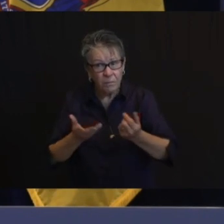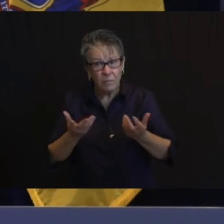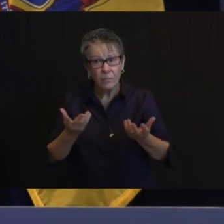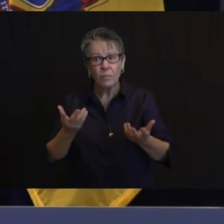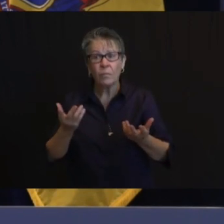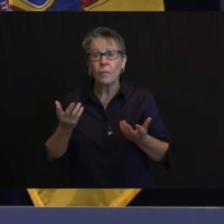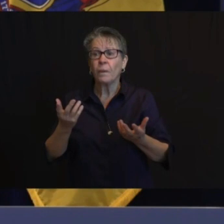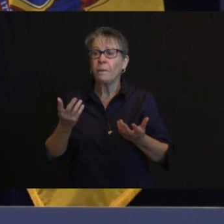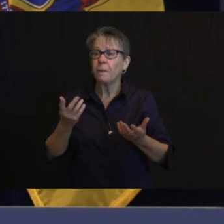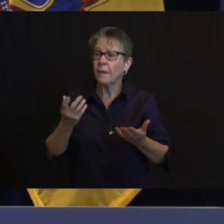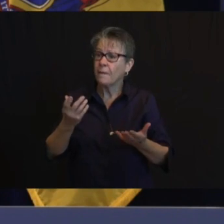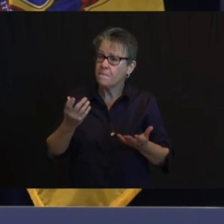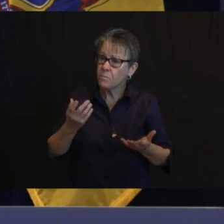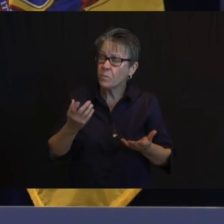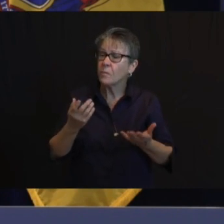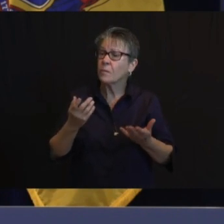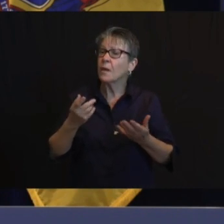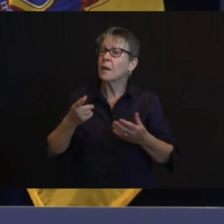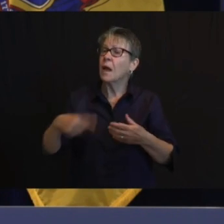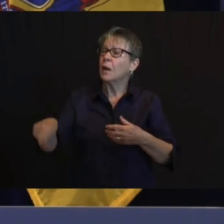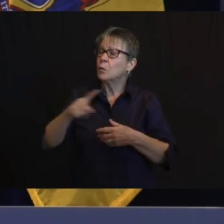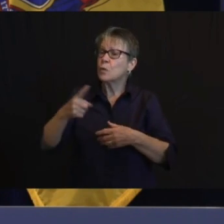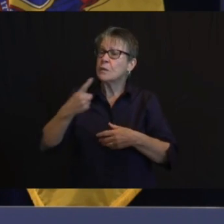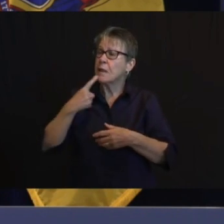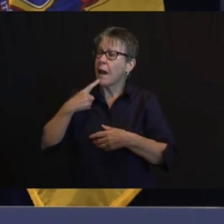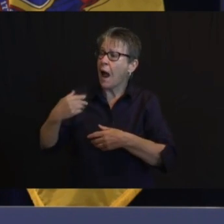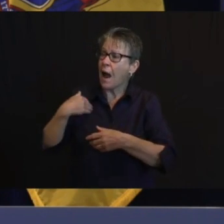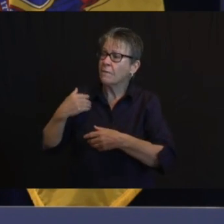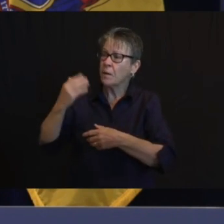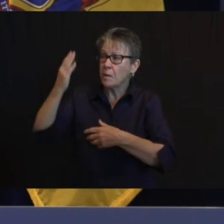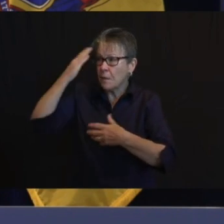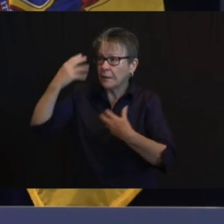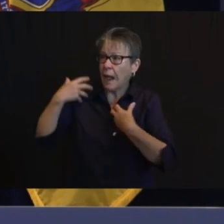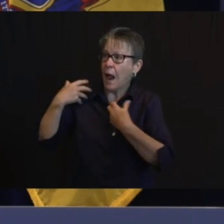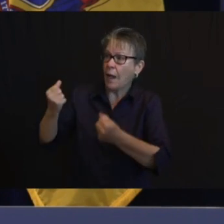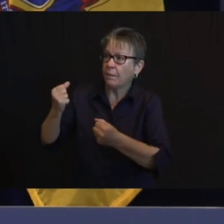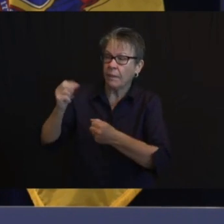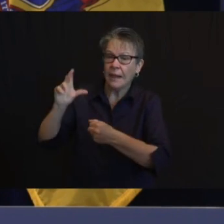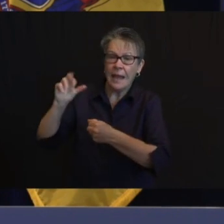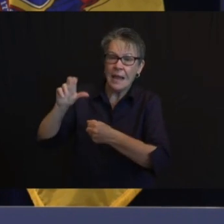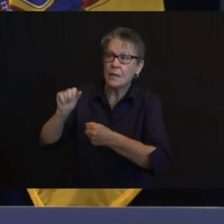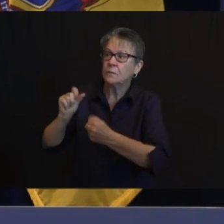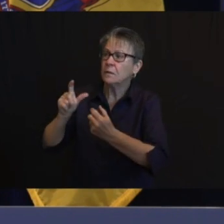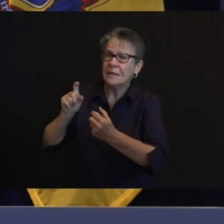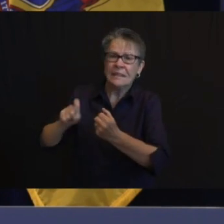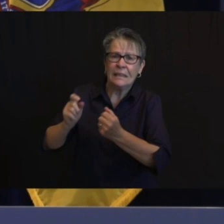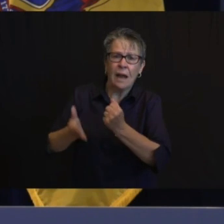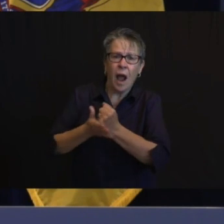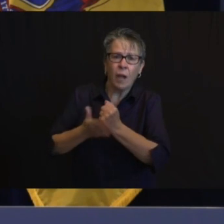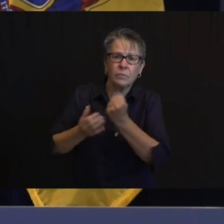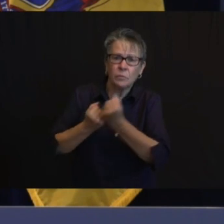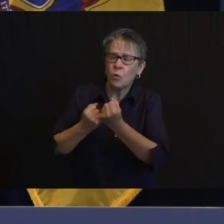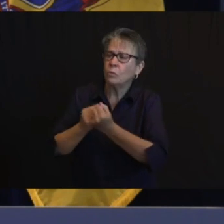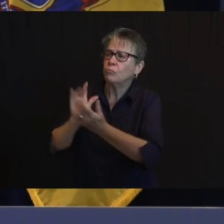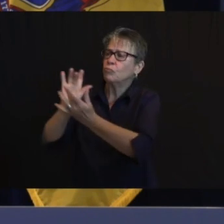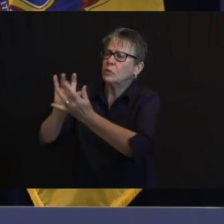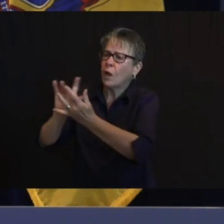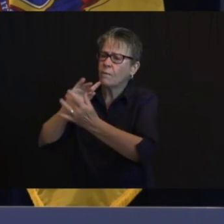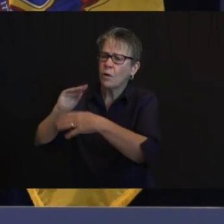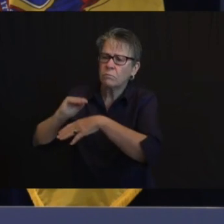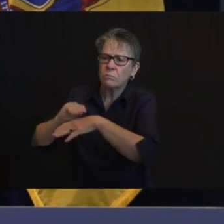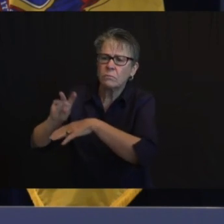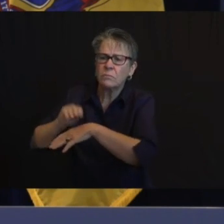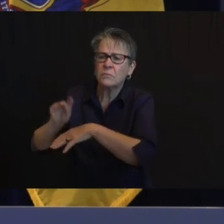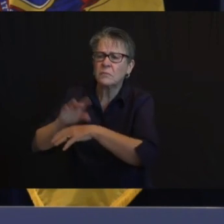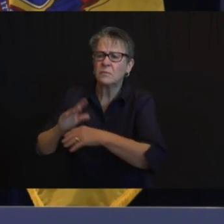feel stressed and freaked out. If they feel funny, embarrassed, or ashamed to do that, what would be